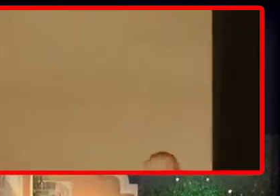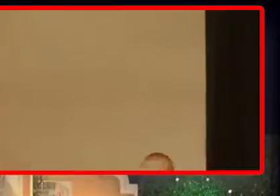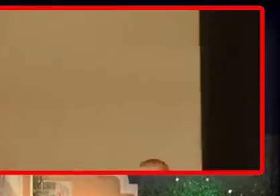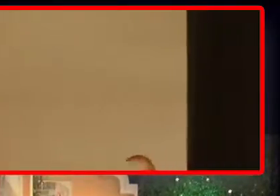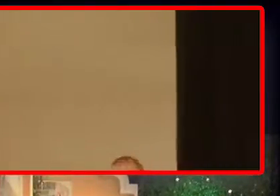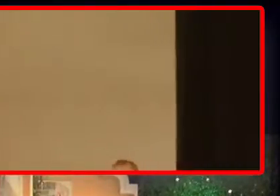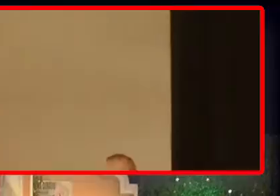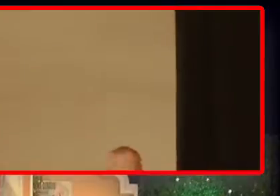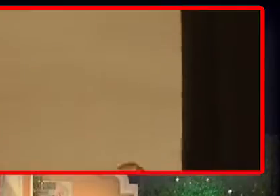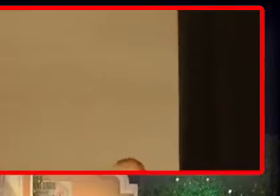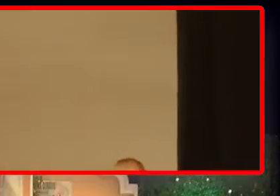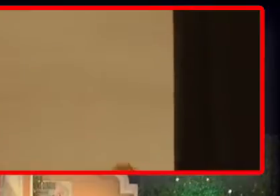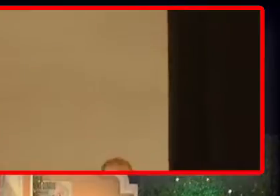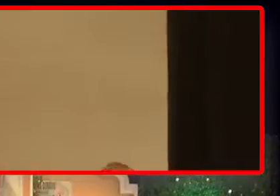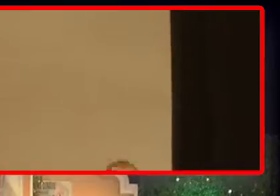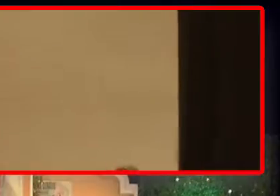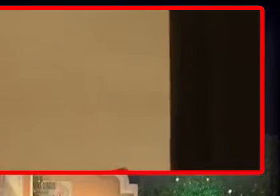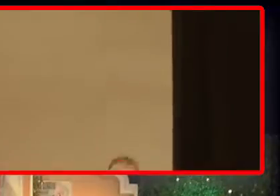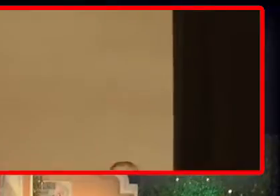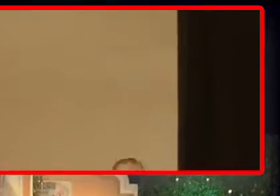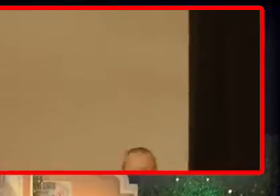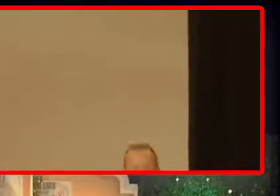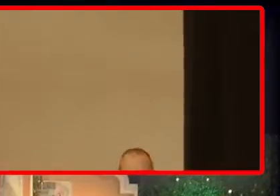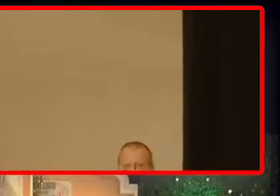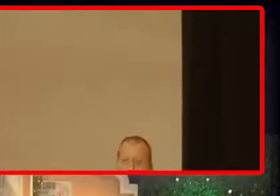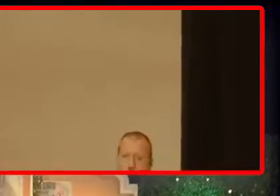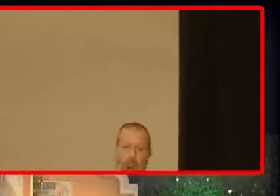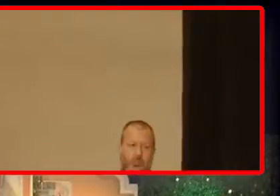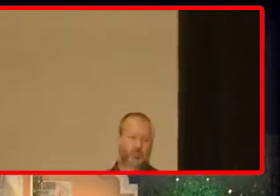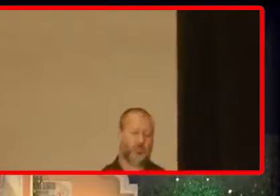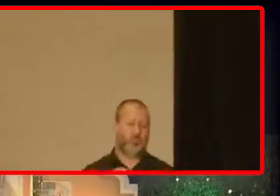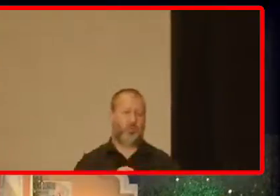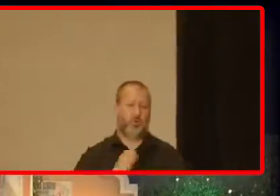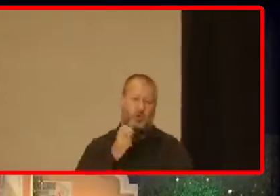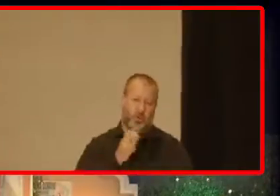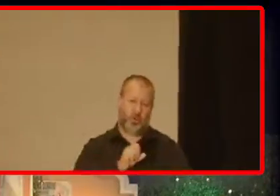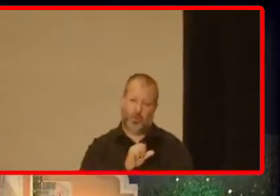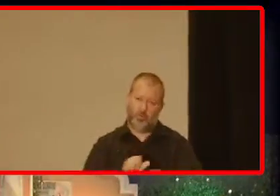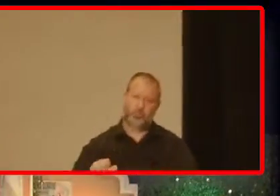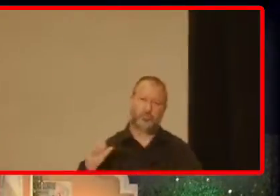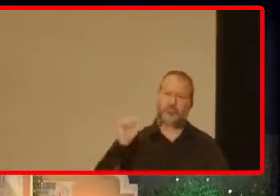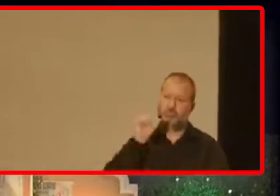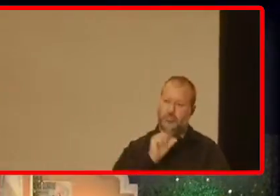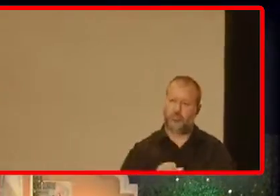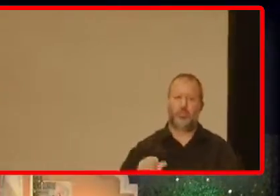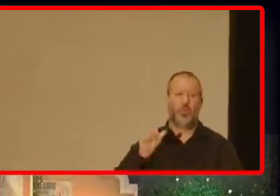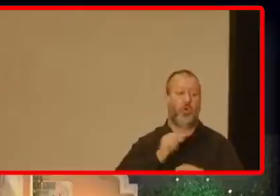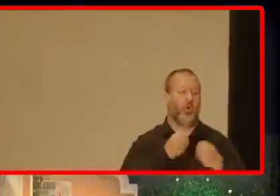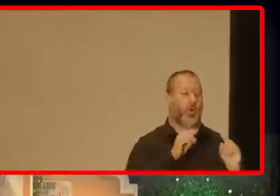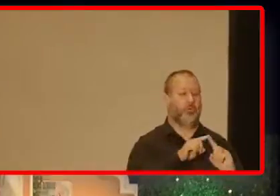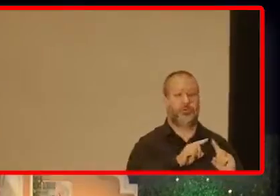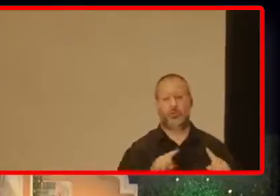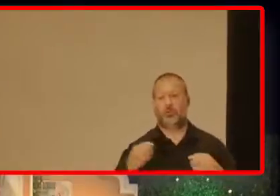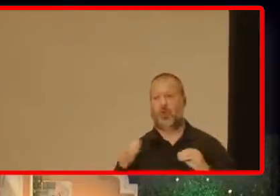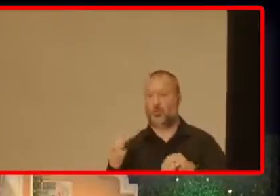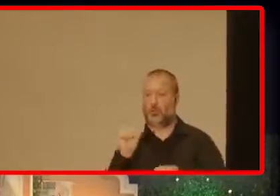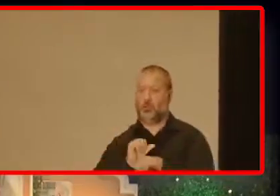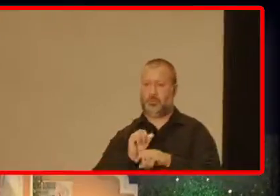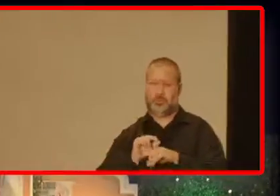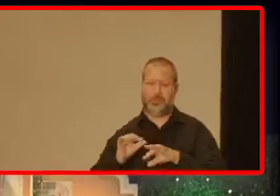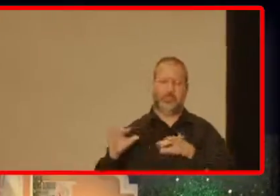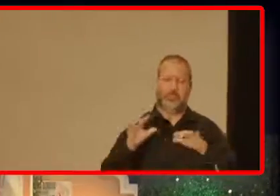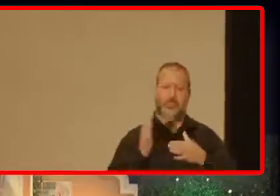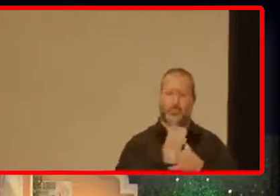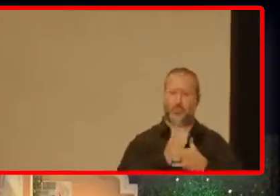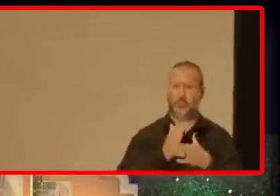halls of the Capitol. And that's where the rubber really meets the road. Going from office to office, making sure that they are